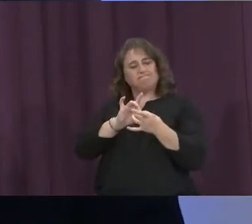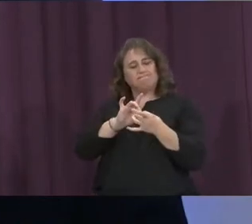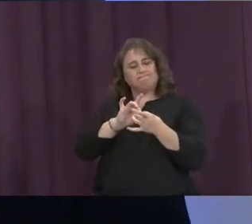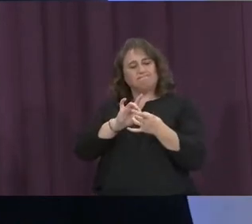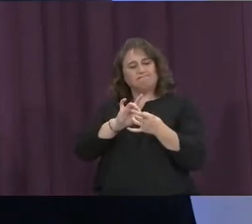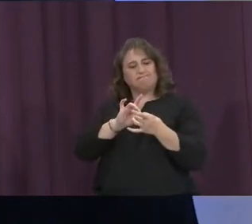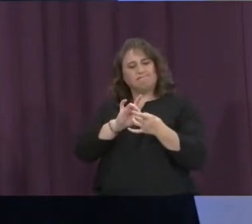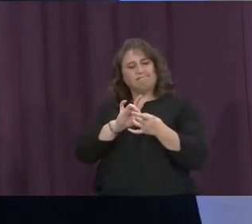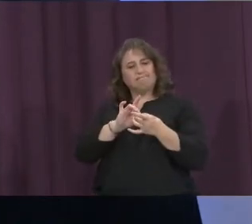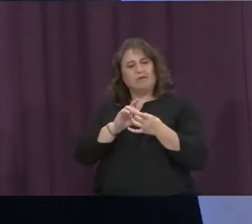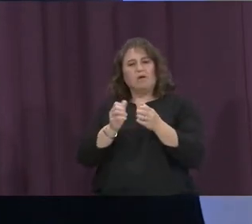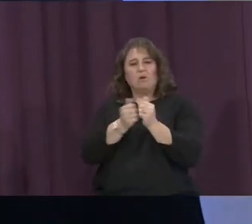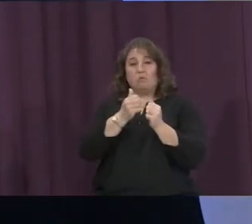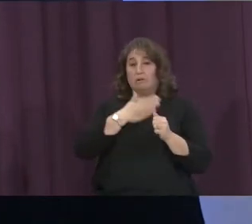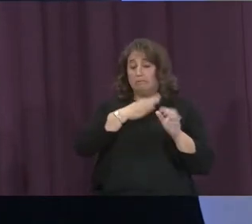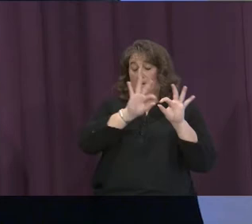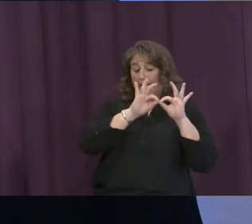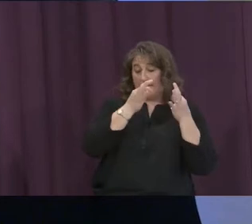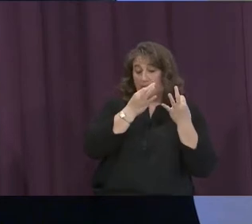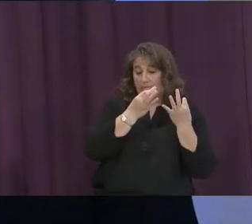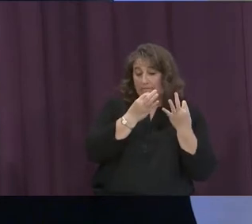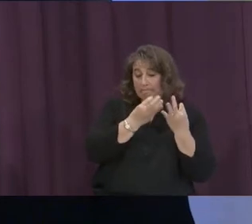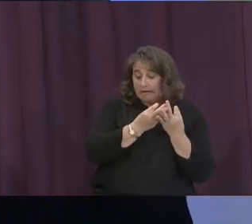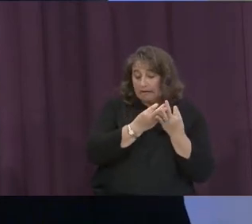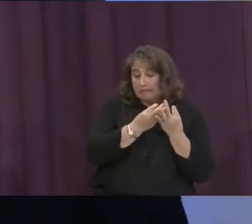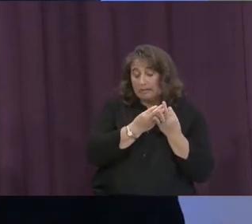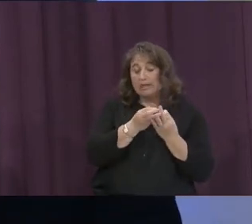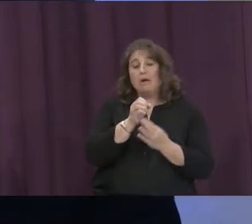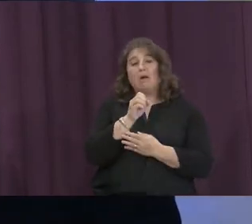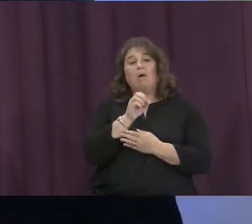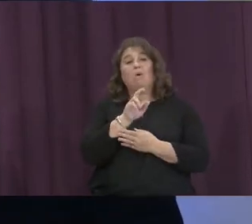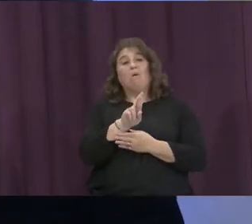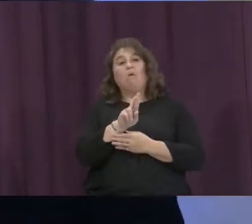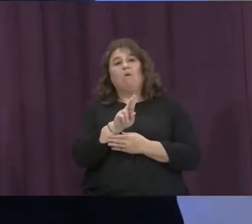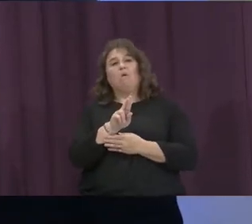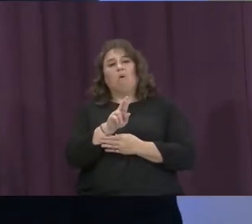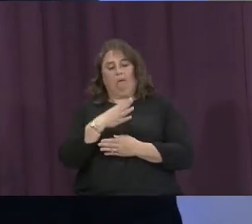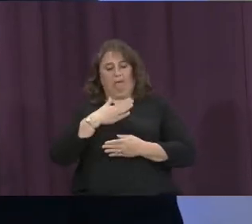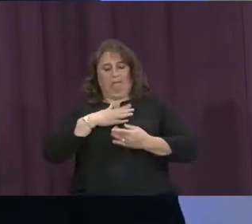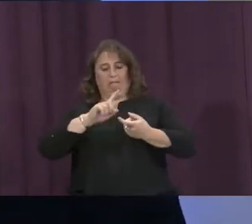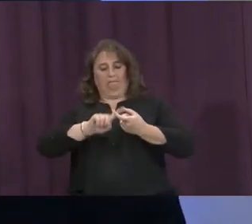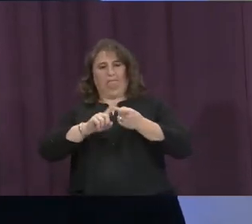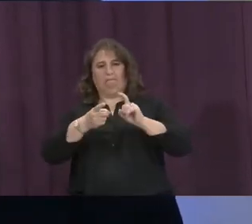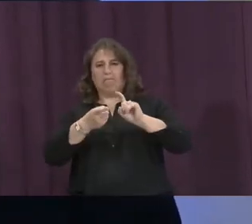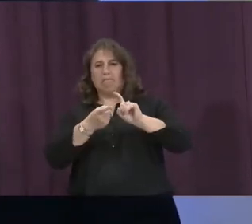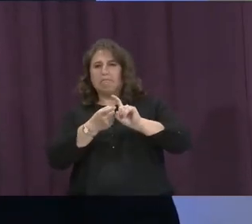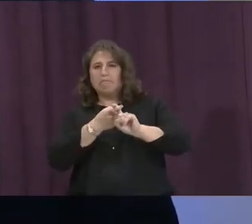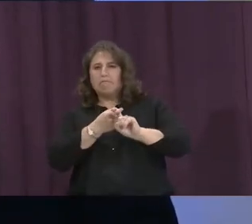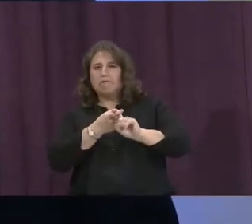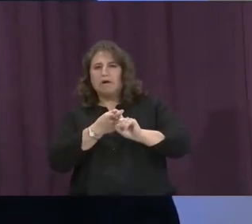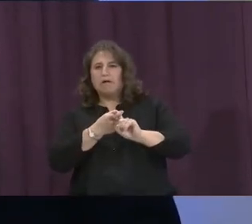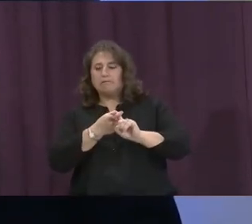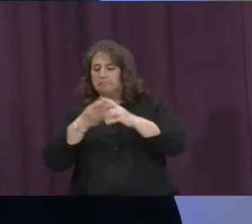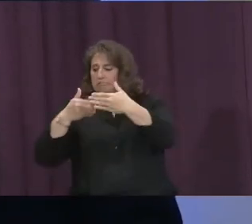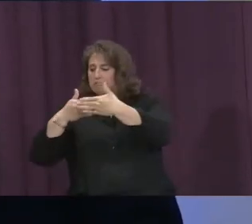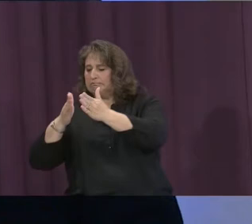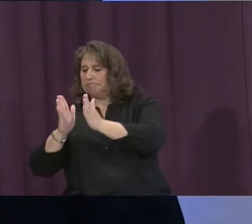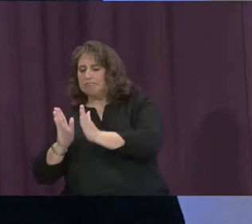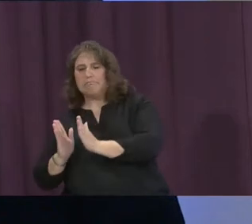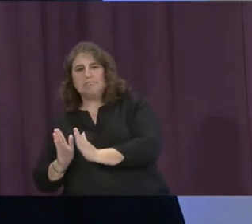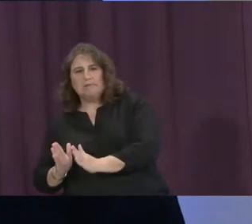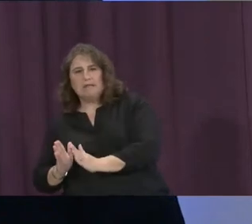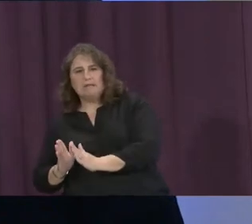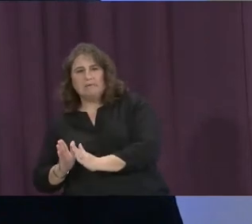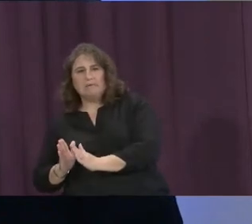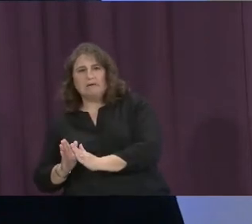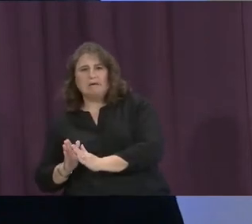with our family of origin or whether that's with a group of people that might be our neighbors, you